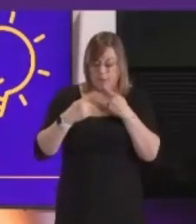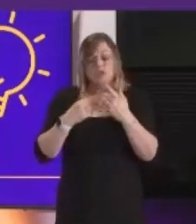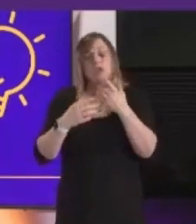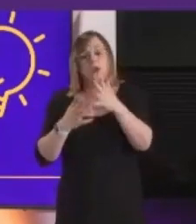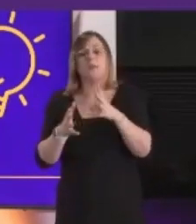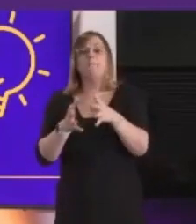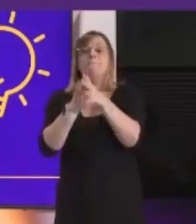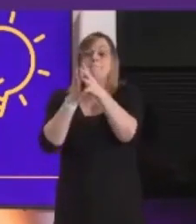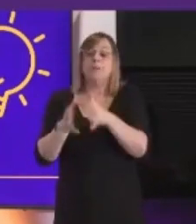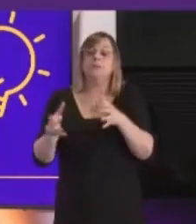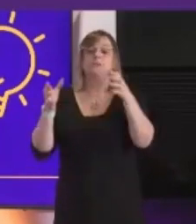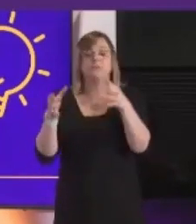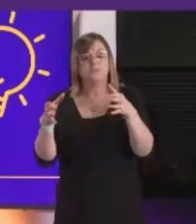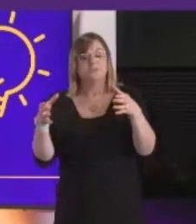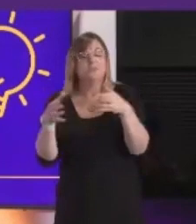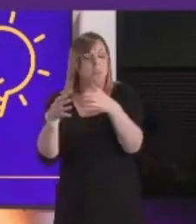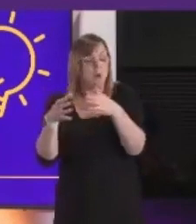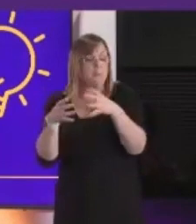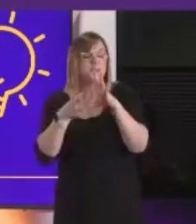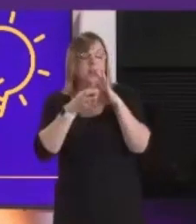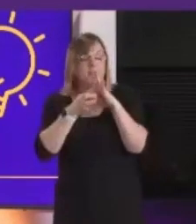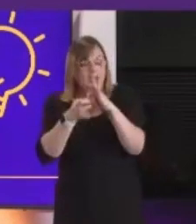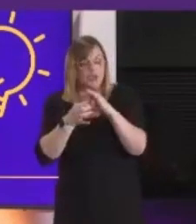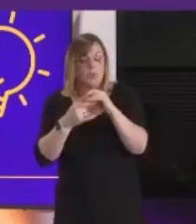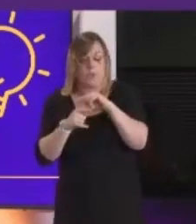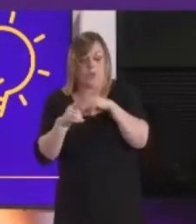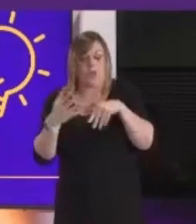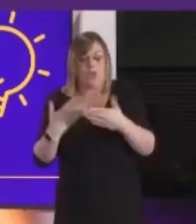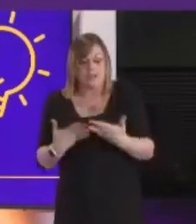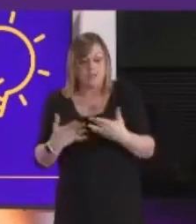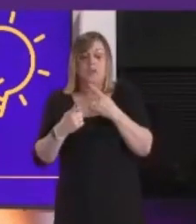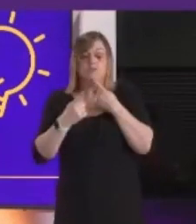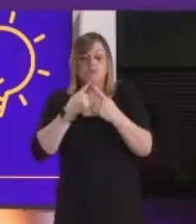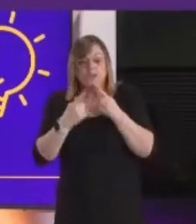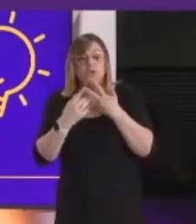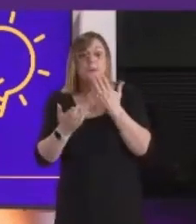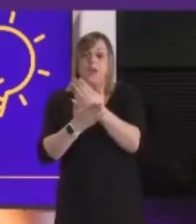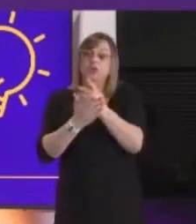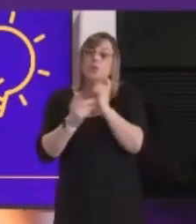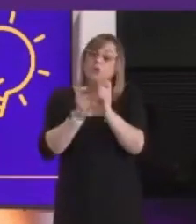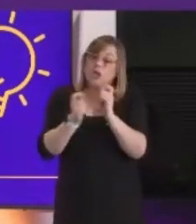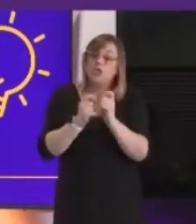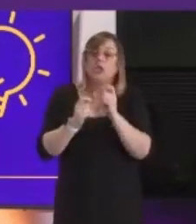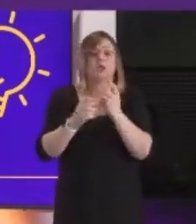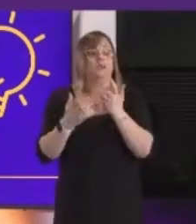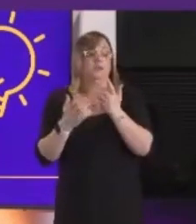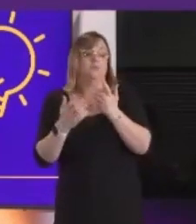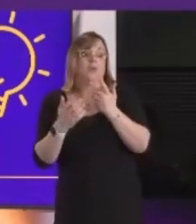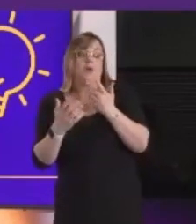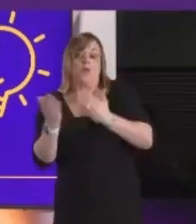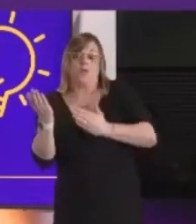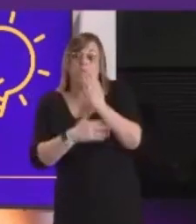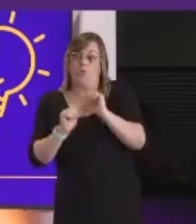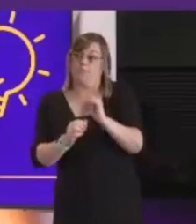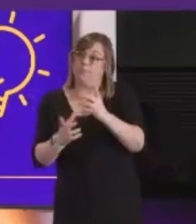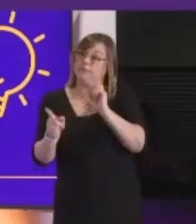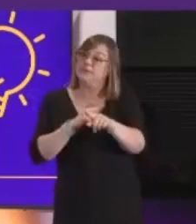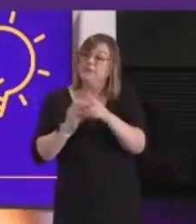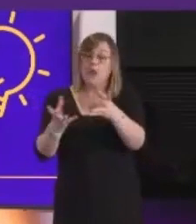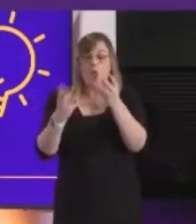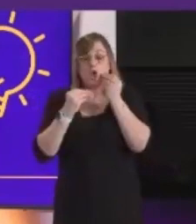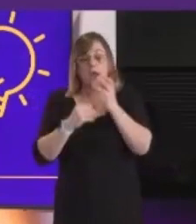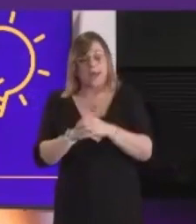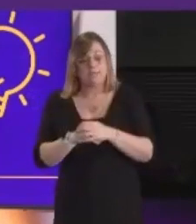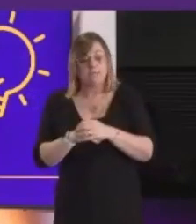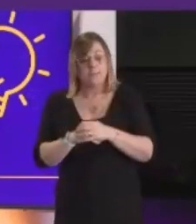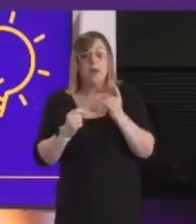entire departments engaging with their existing resources and making those changes that were socialized through this piece of learning.